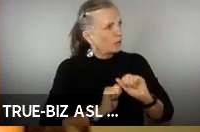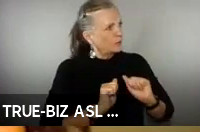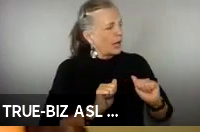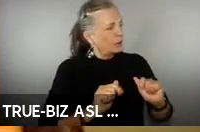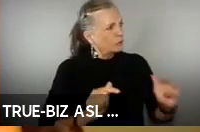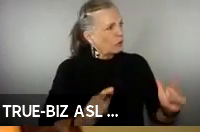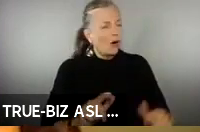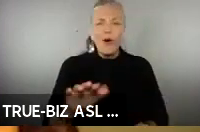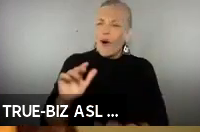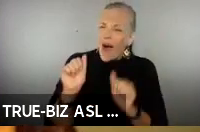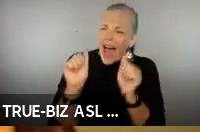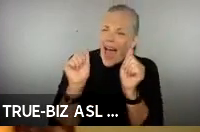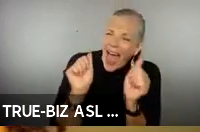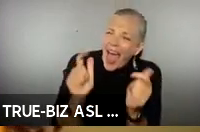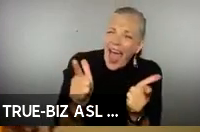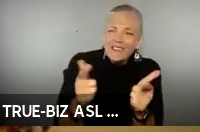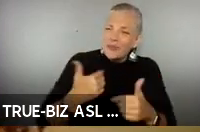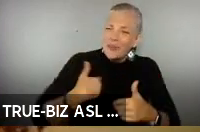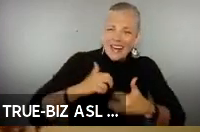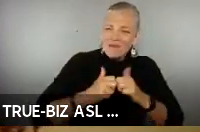got problems somewhere.